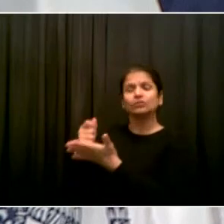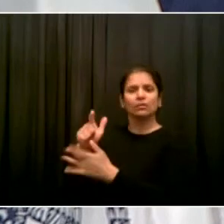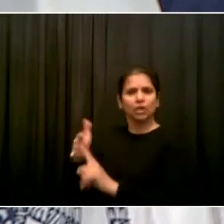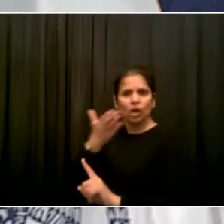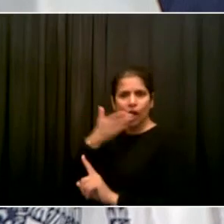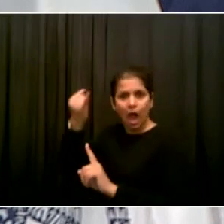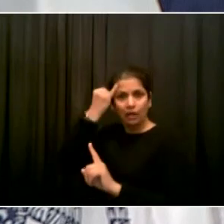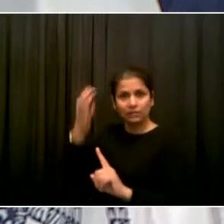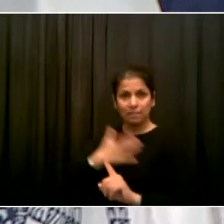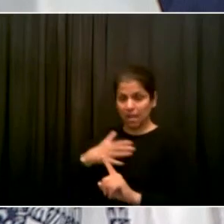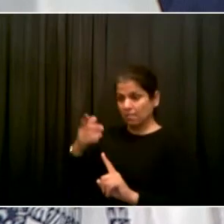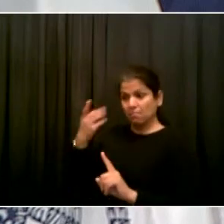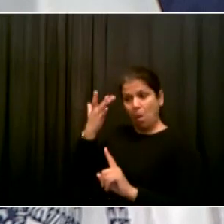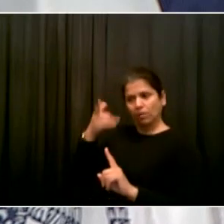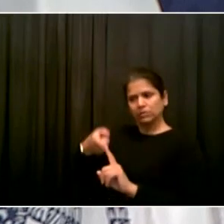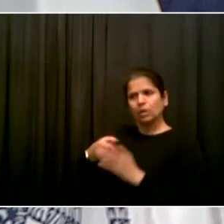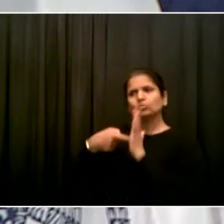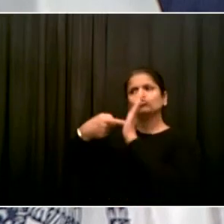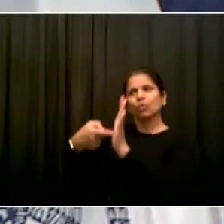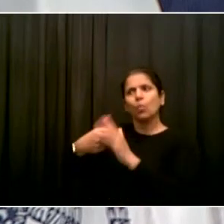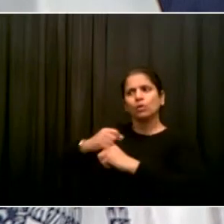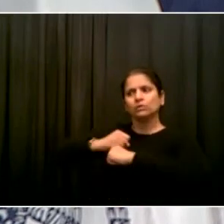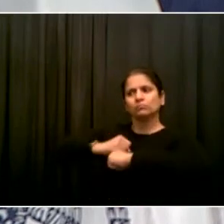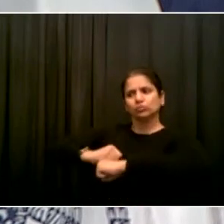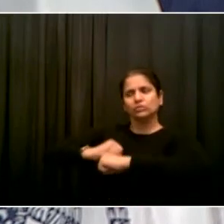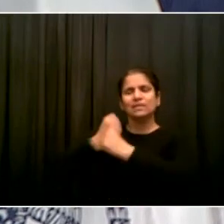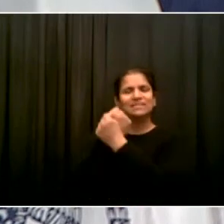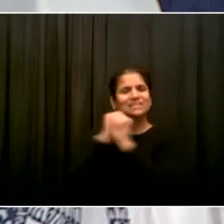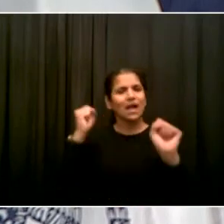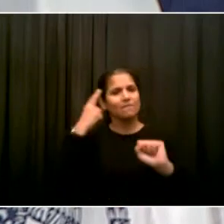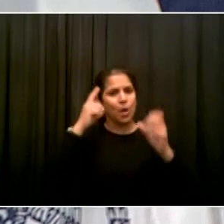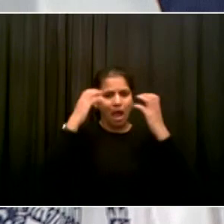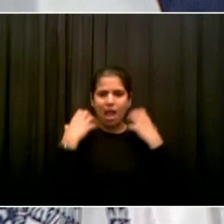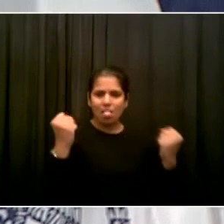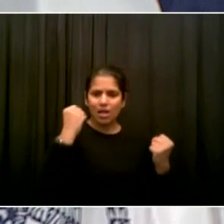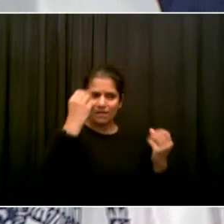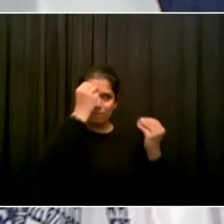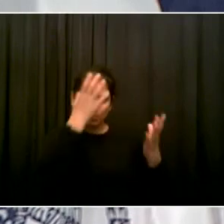invaded. And I think there are some situations that are